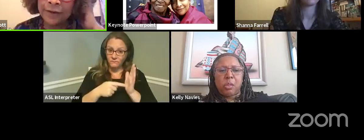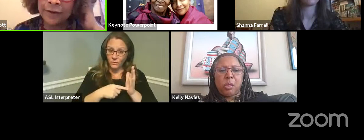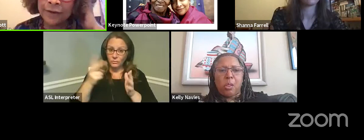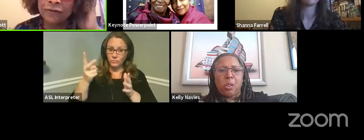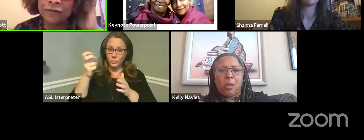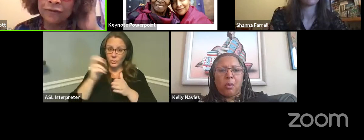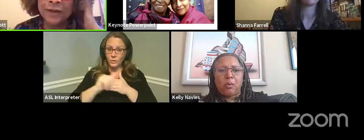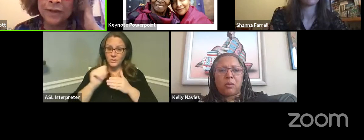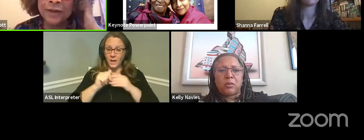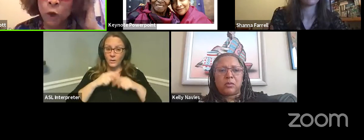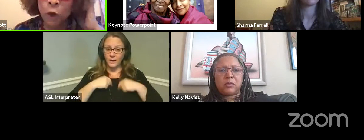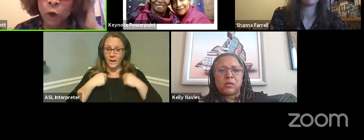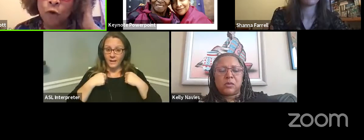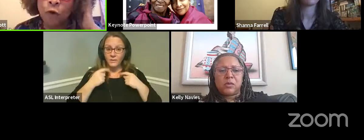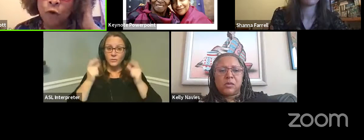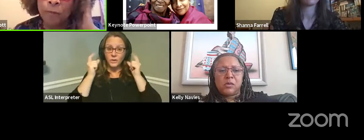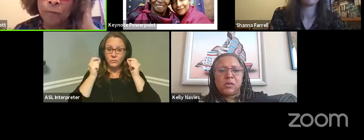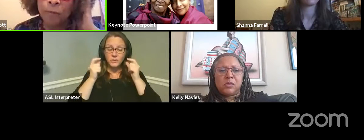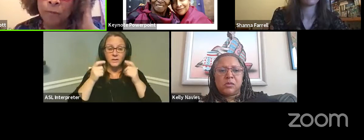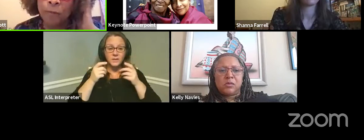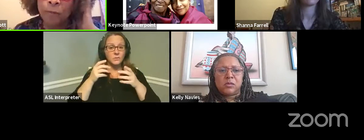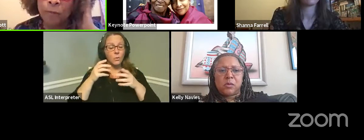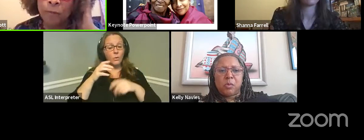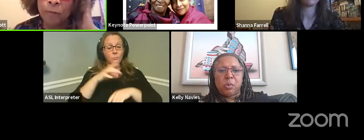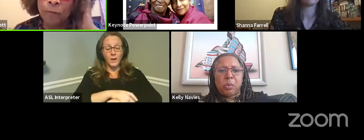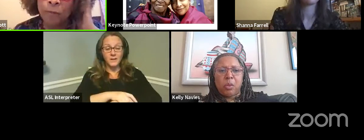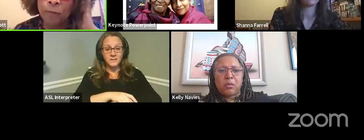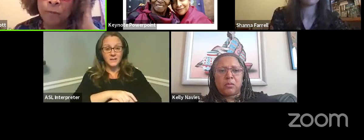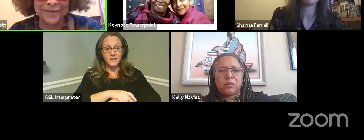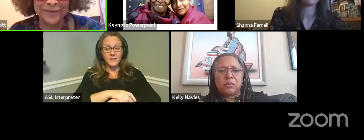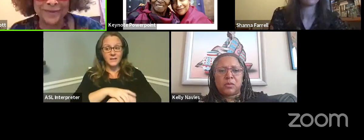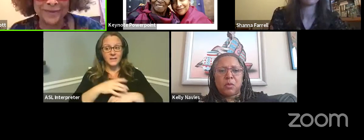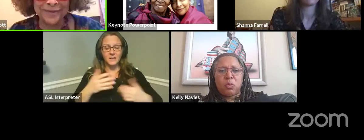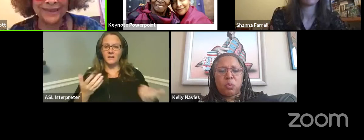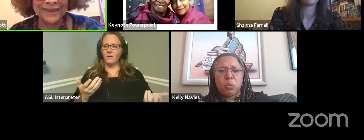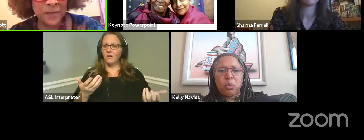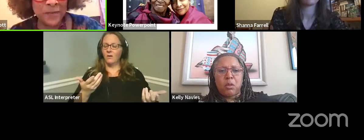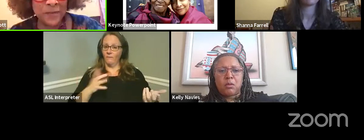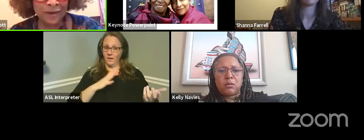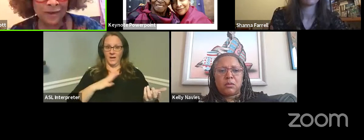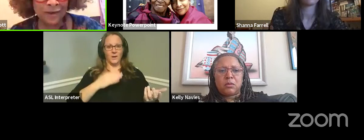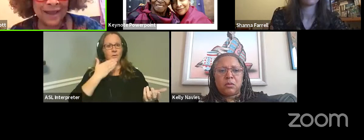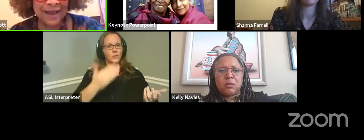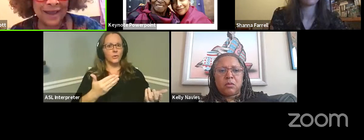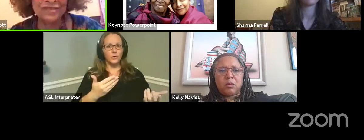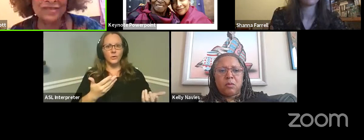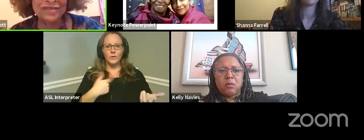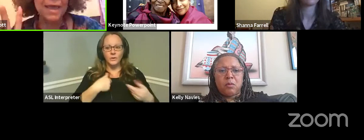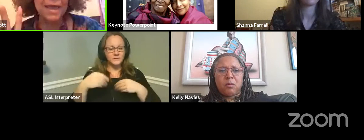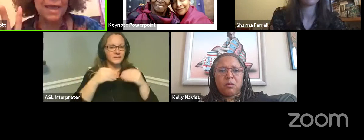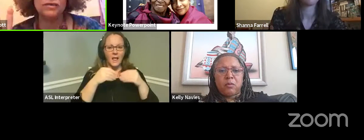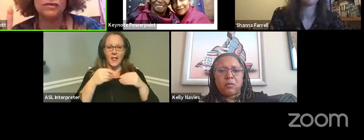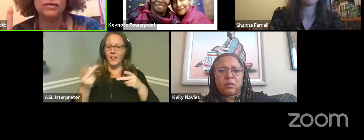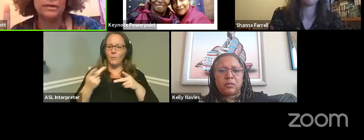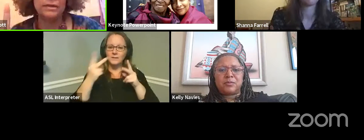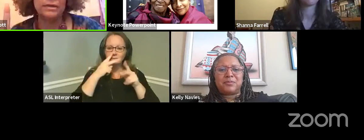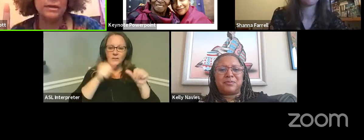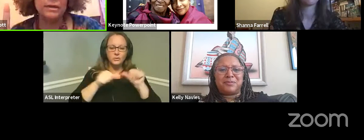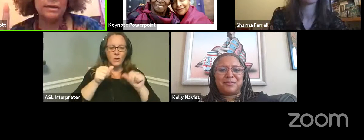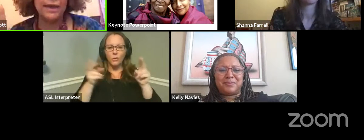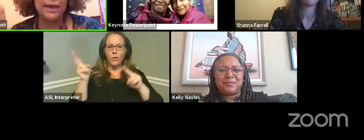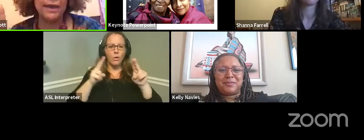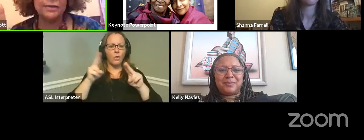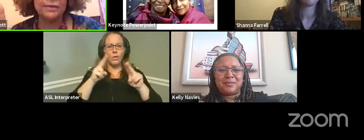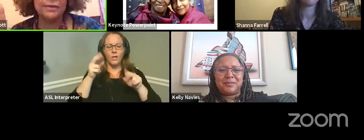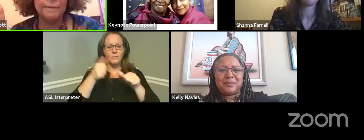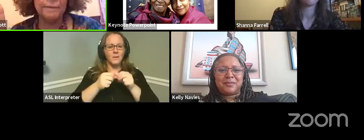pair of earrings from me or a comb or a bracelet. Well, it's great. And I get to see them and we talk trash. That's the best. It's